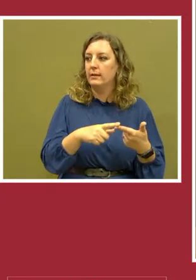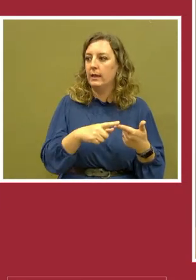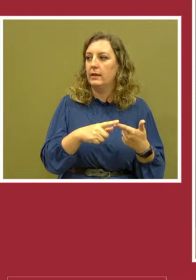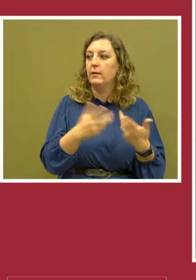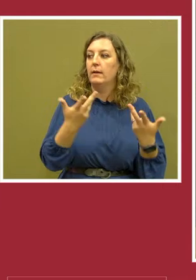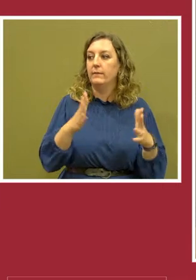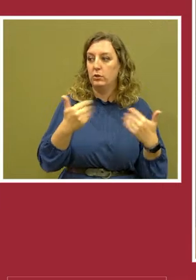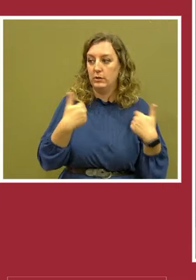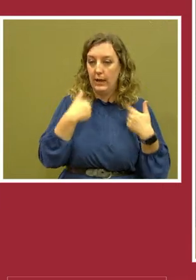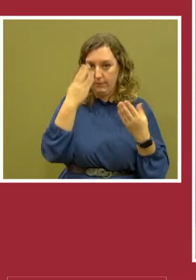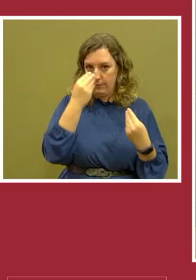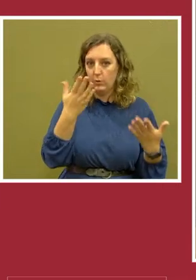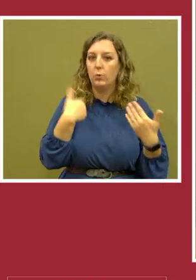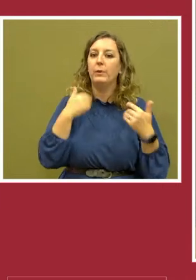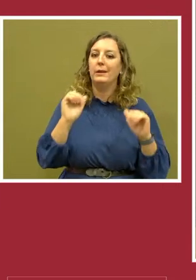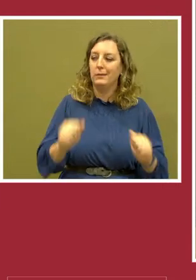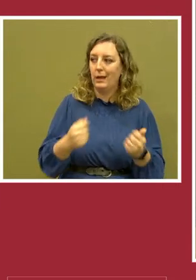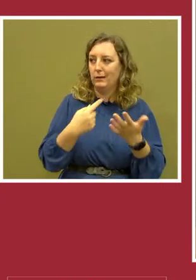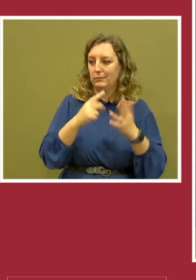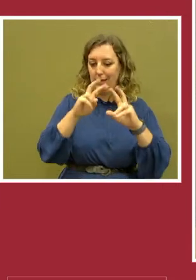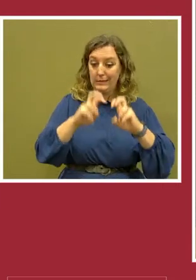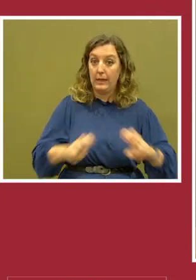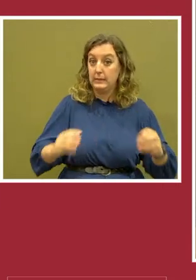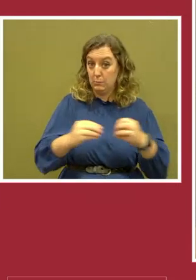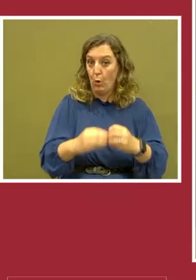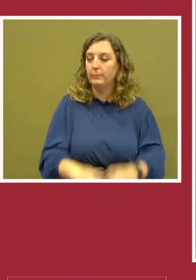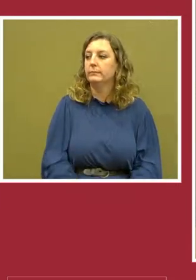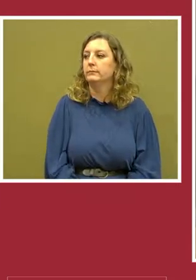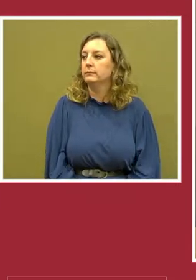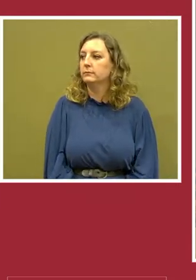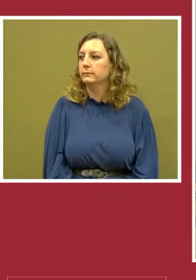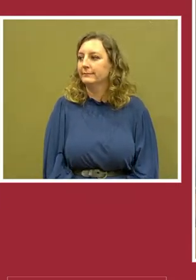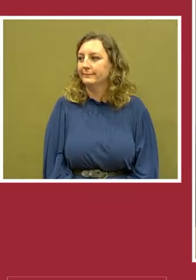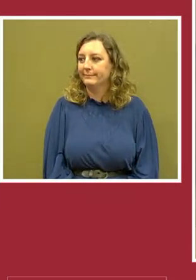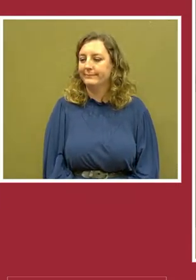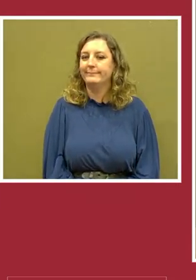once we have that information, then we could go into analysis.